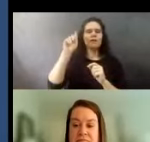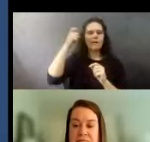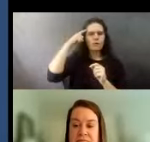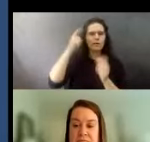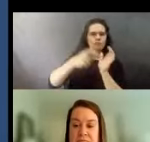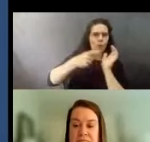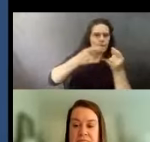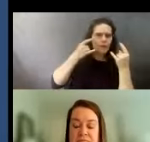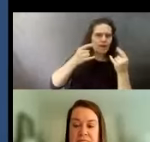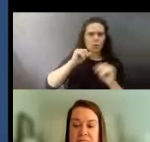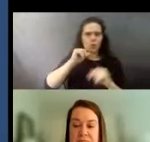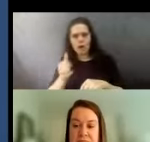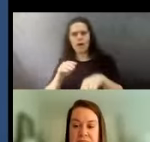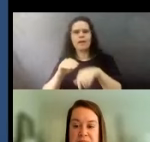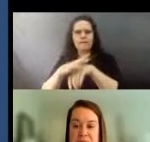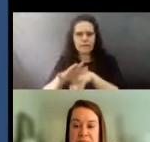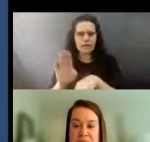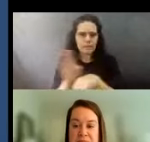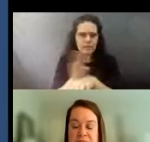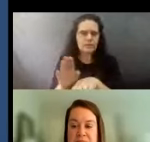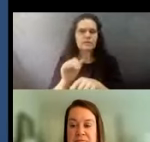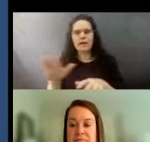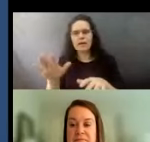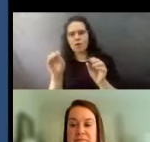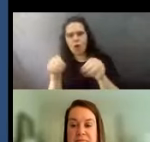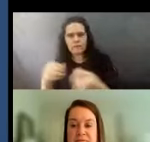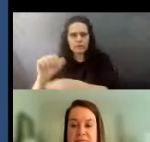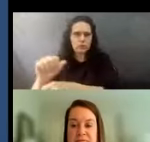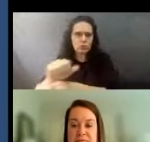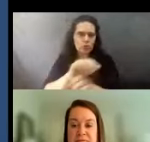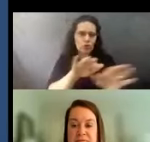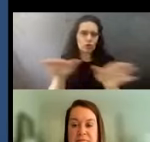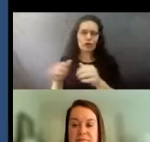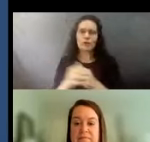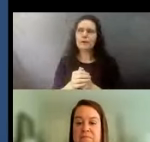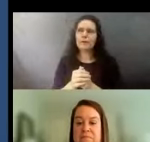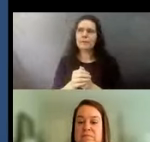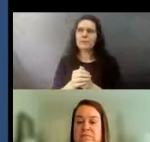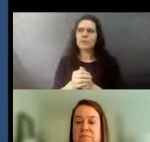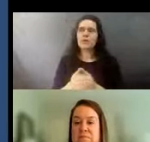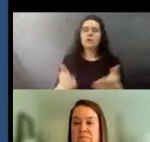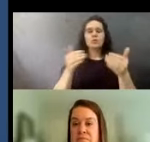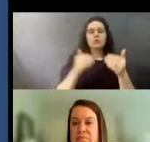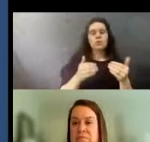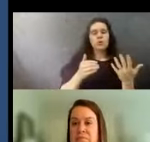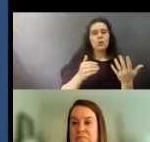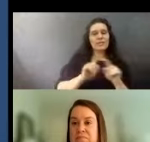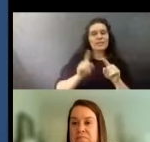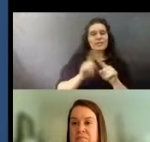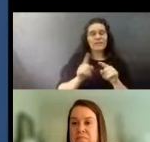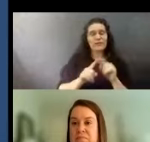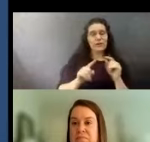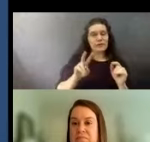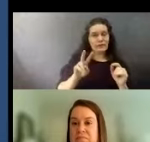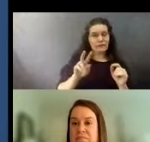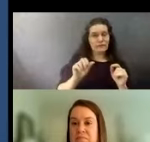also think given the difference in the variants, there's been a little bit of a difference of how things are being